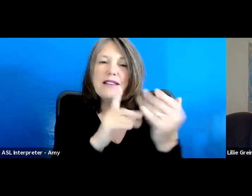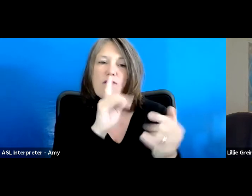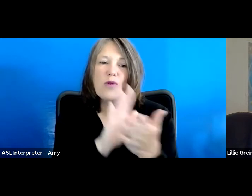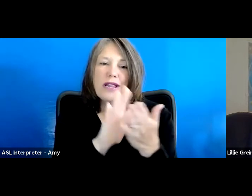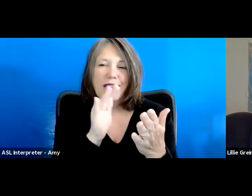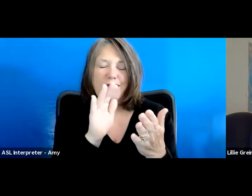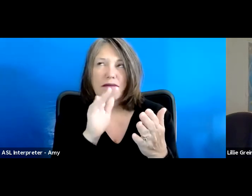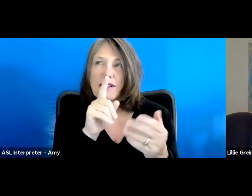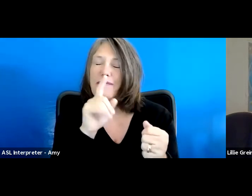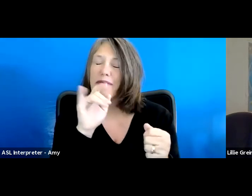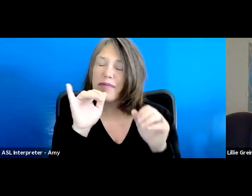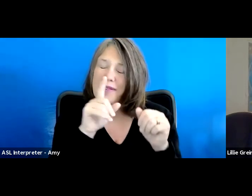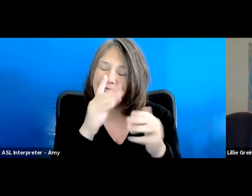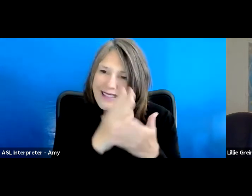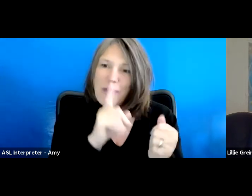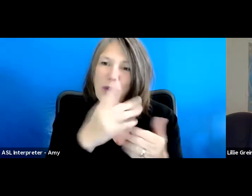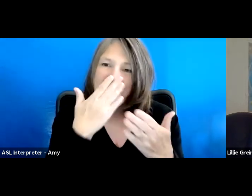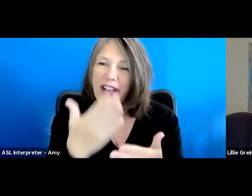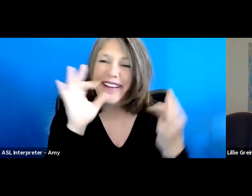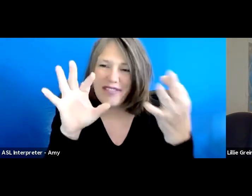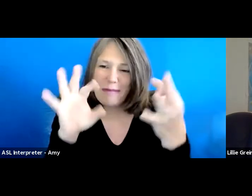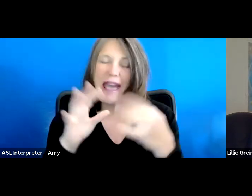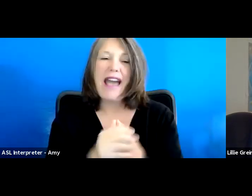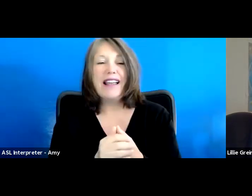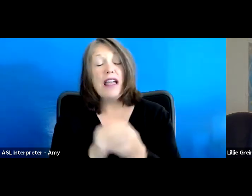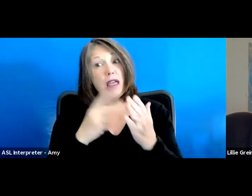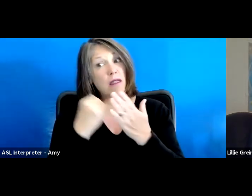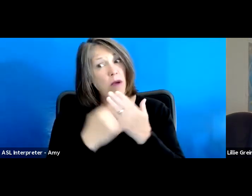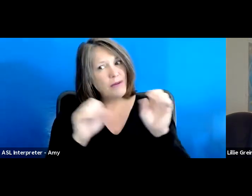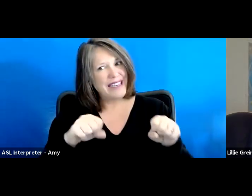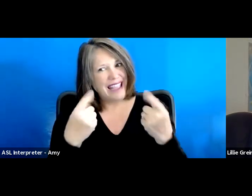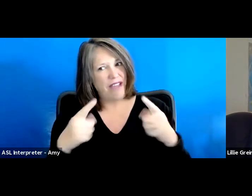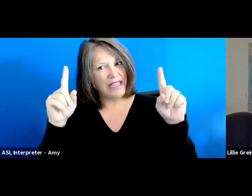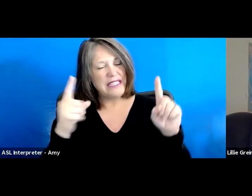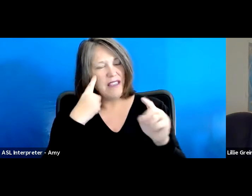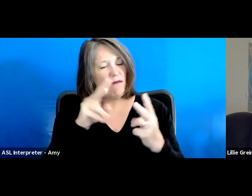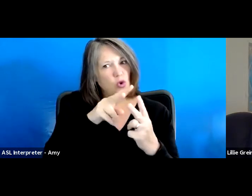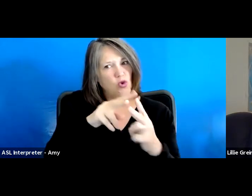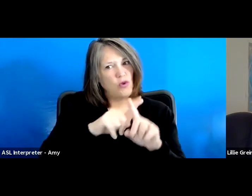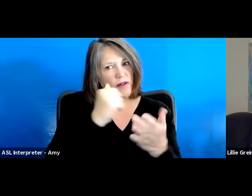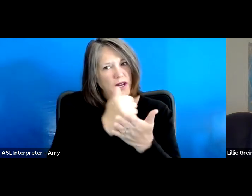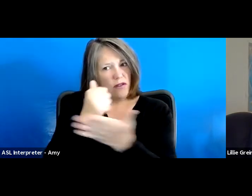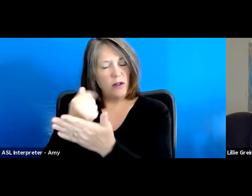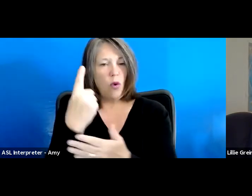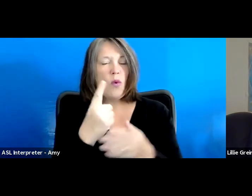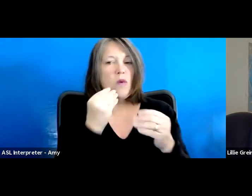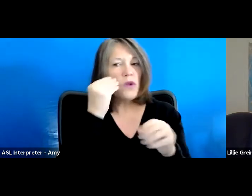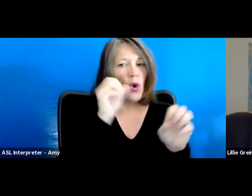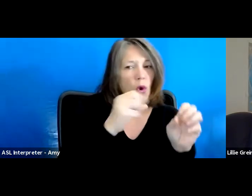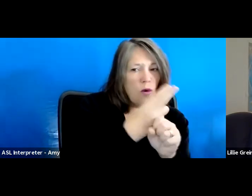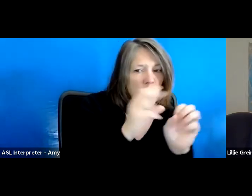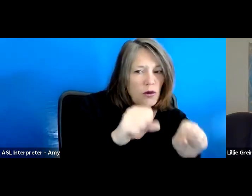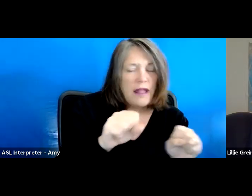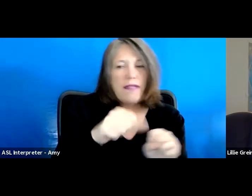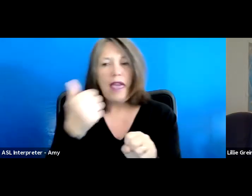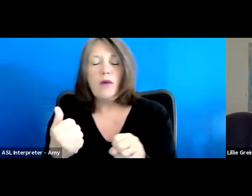feedback. So the project was really testing the efficacy of 2 different interventions. One was home usability and another was called